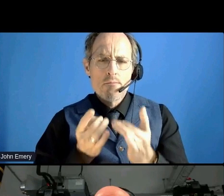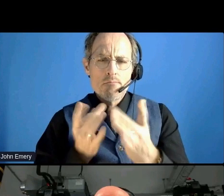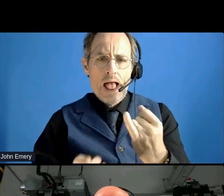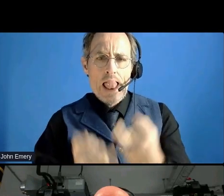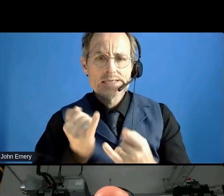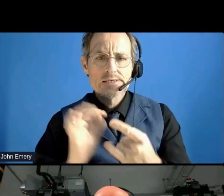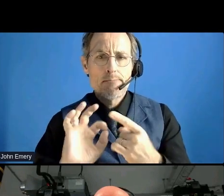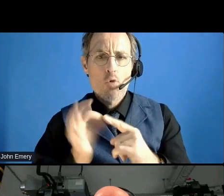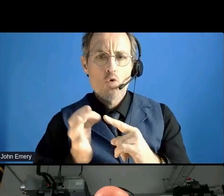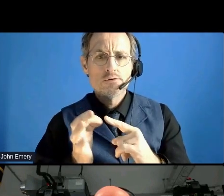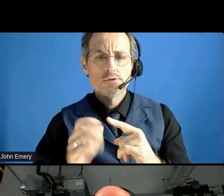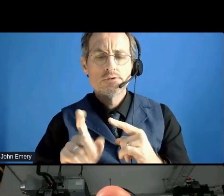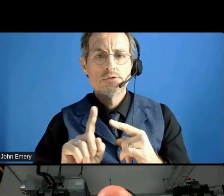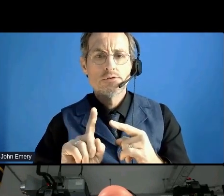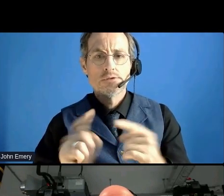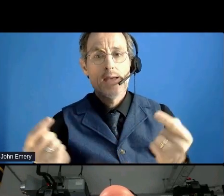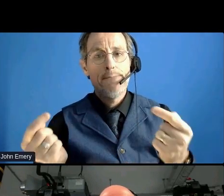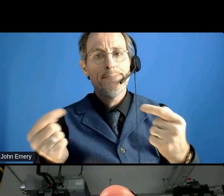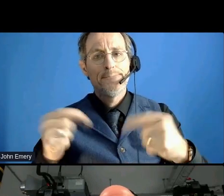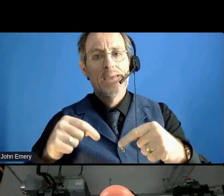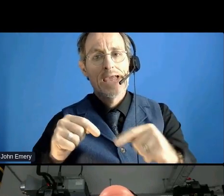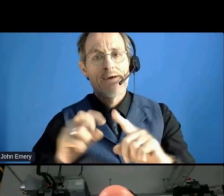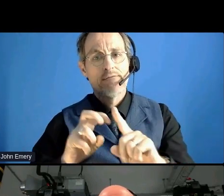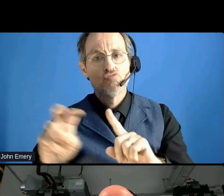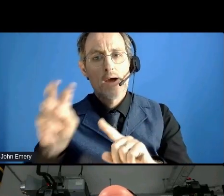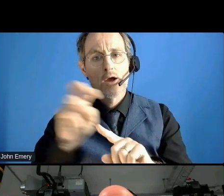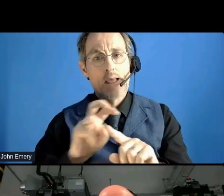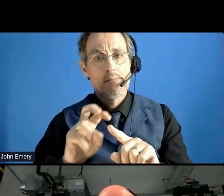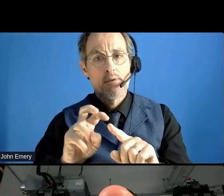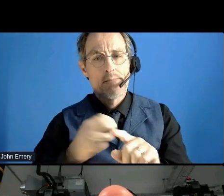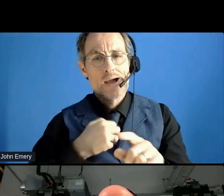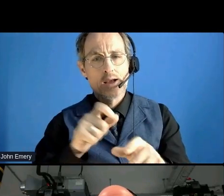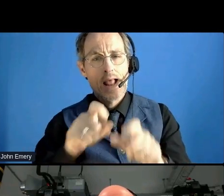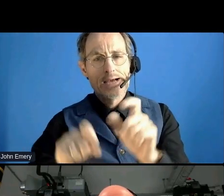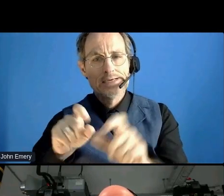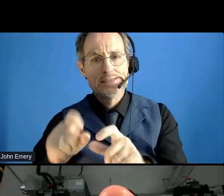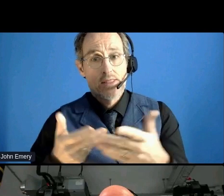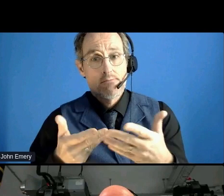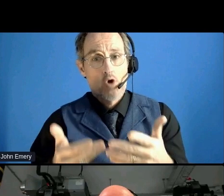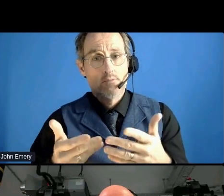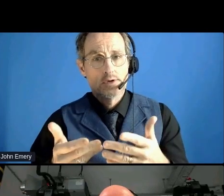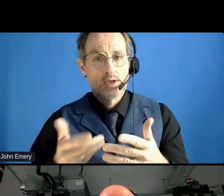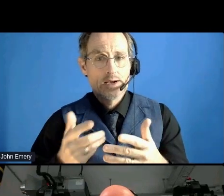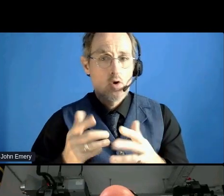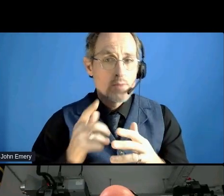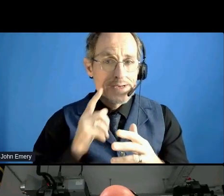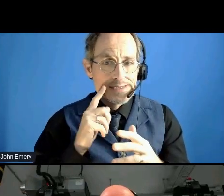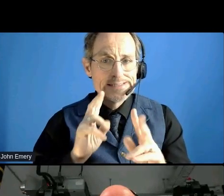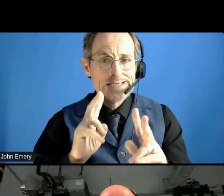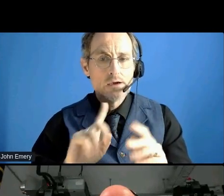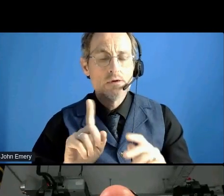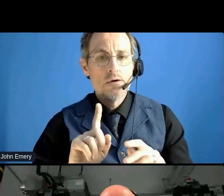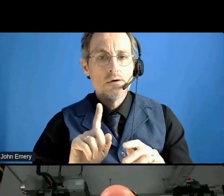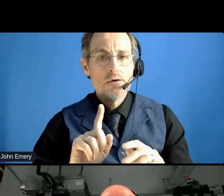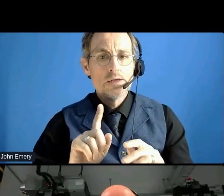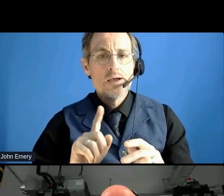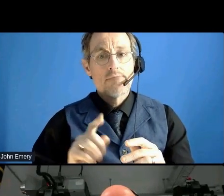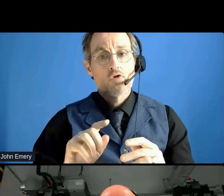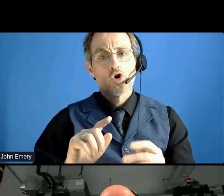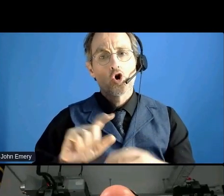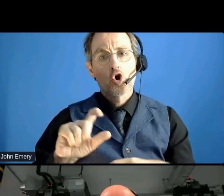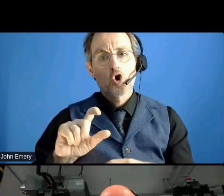I'm here. I'm on a client trip right now, but I don't know if you can see this, if it makes sense, but if you want to know how big the commercial impact